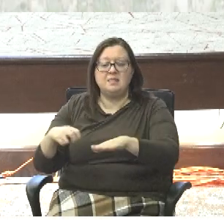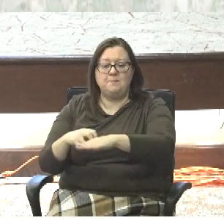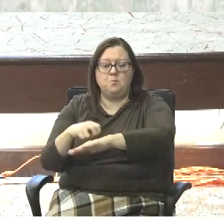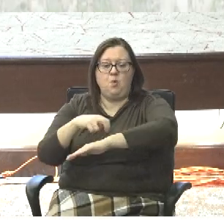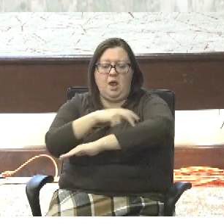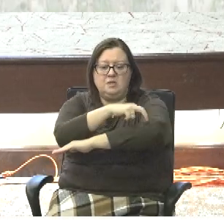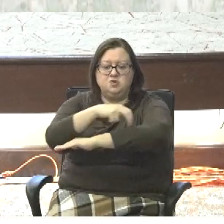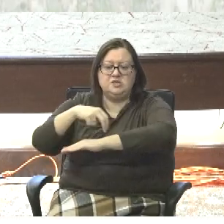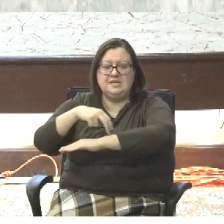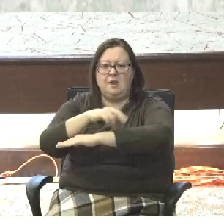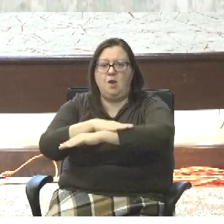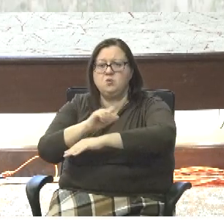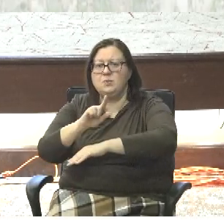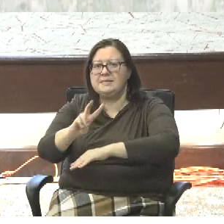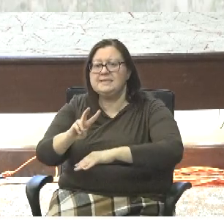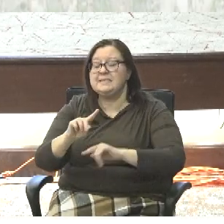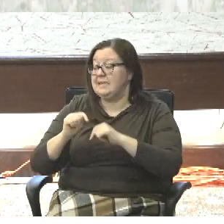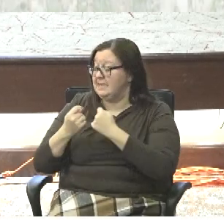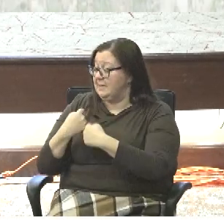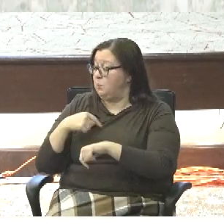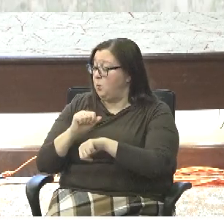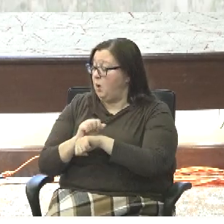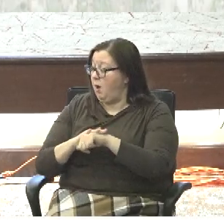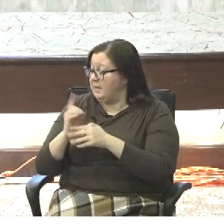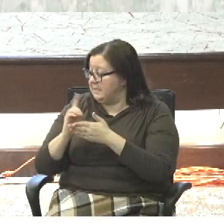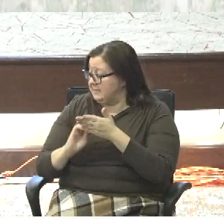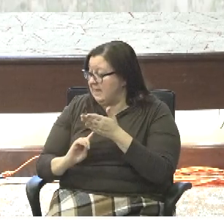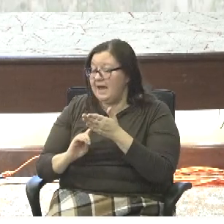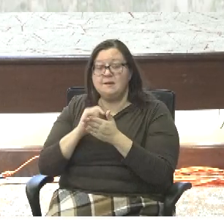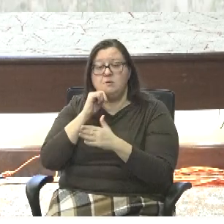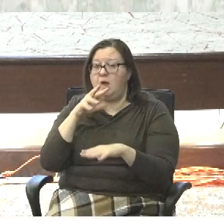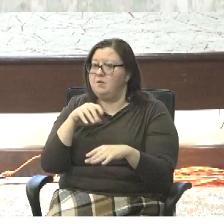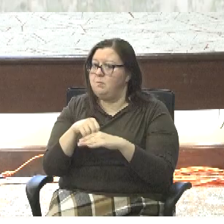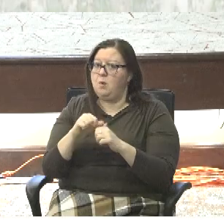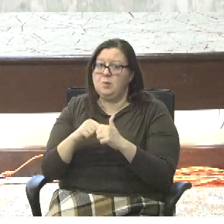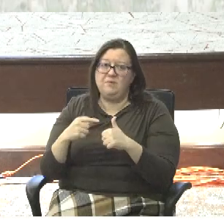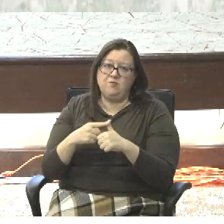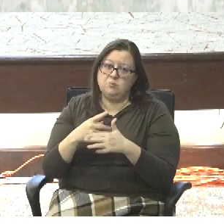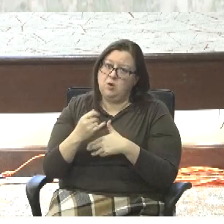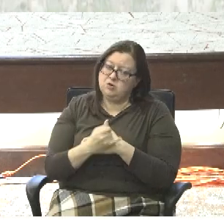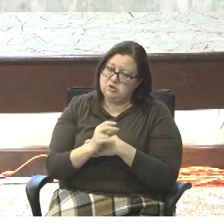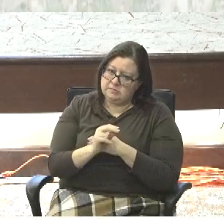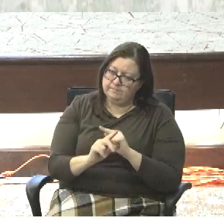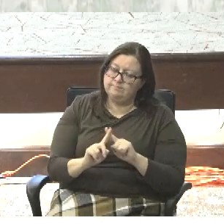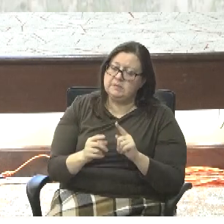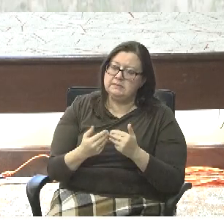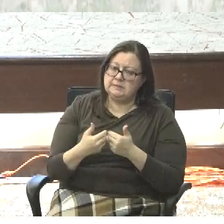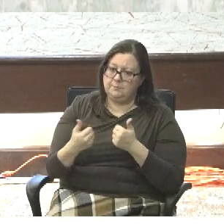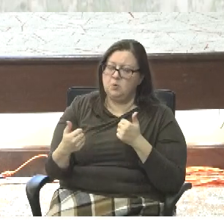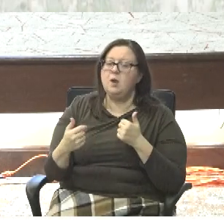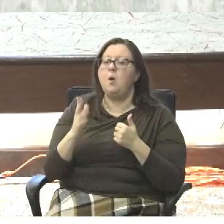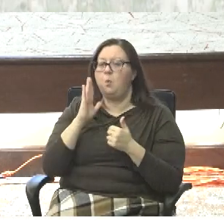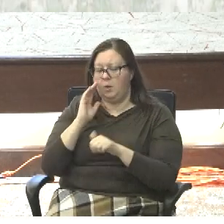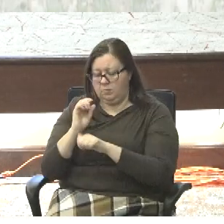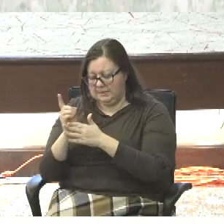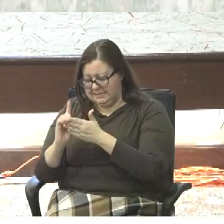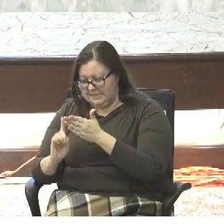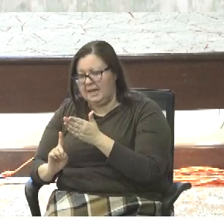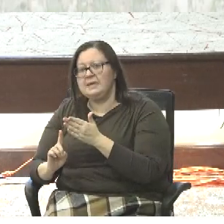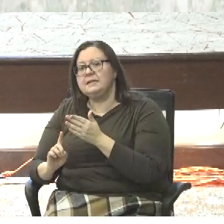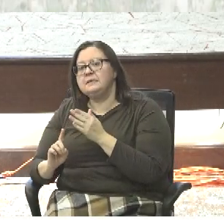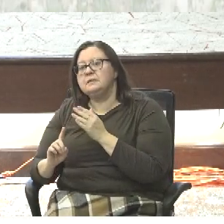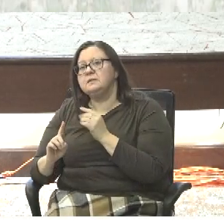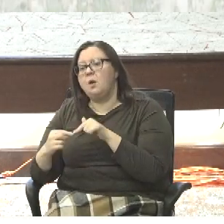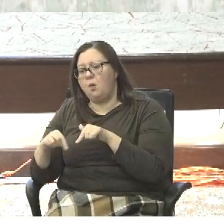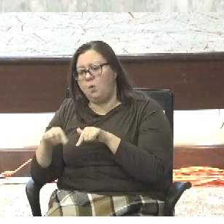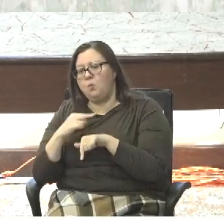at 26. The team is working on a design that's not a part of this first project, but it is something that we're designing, so we're